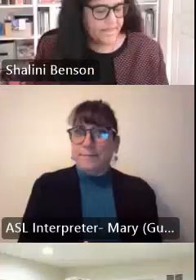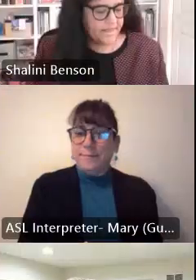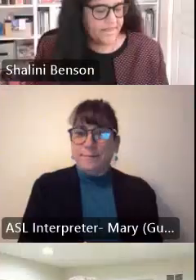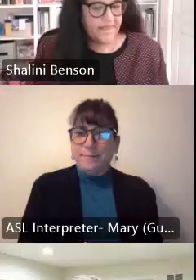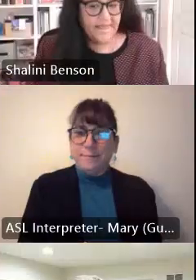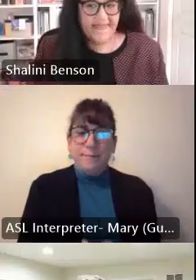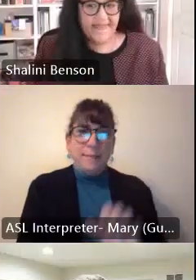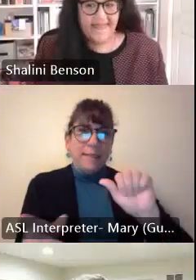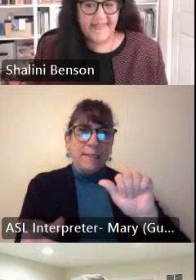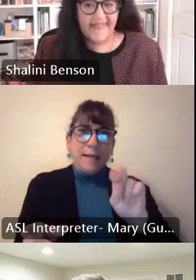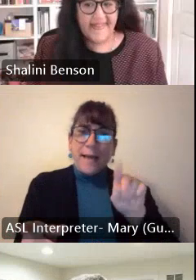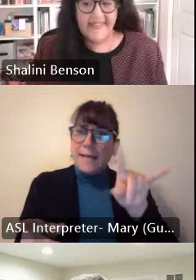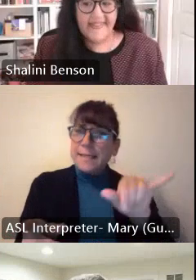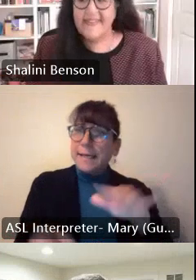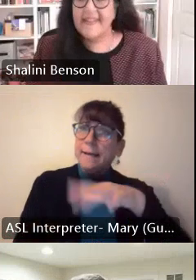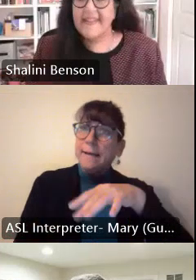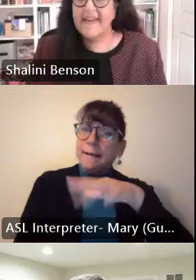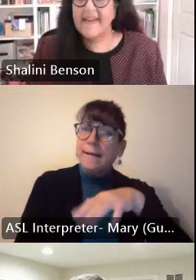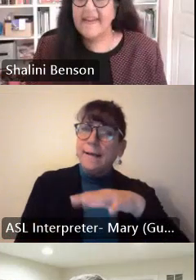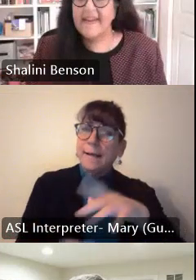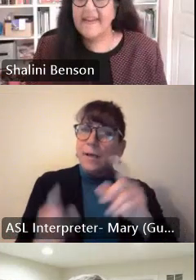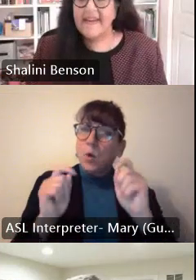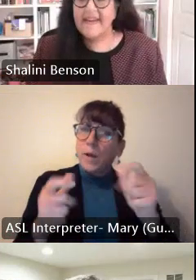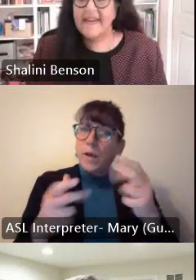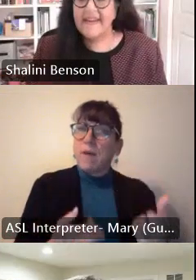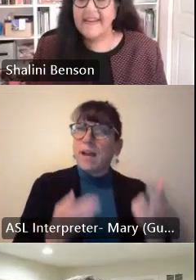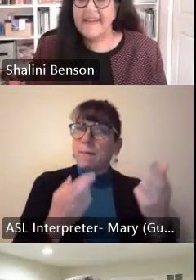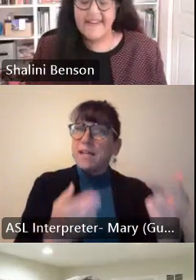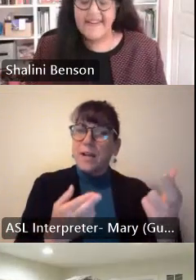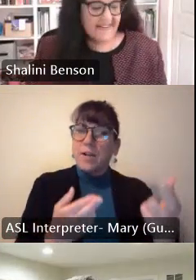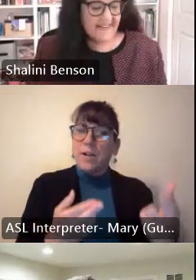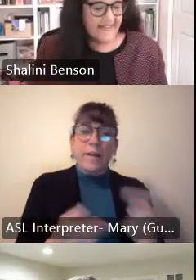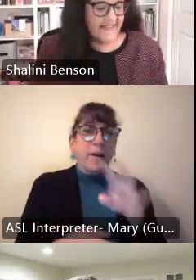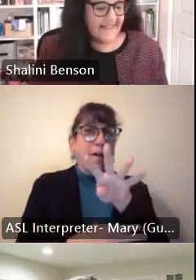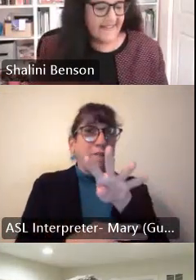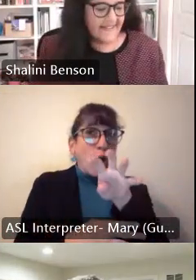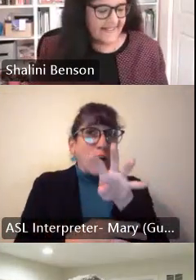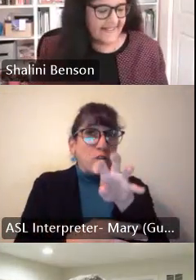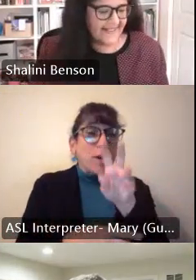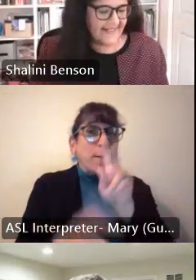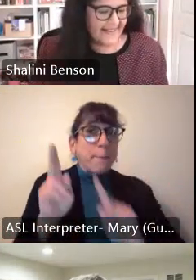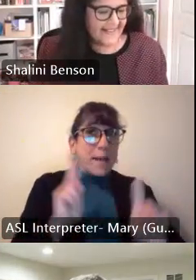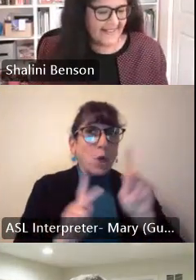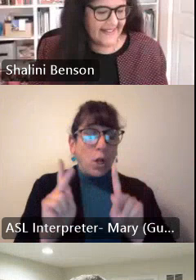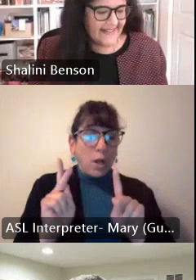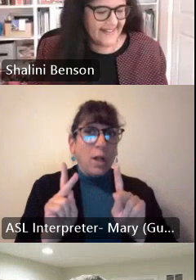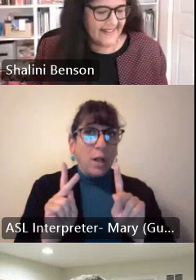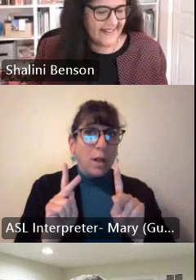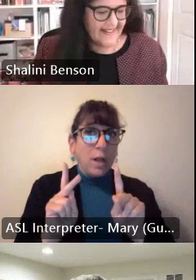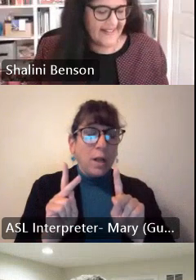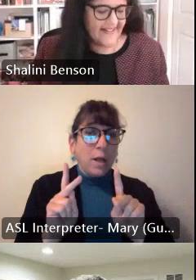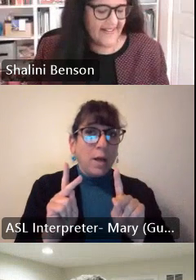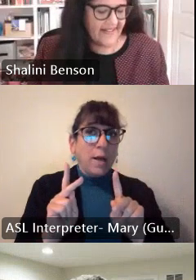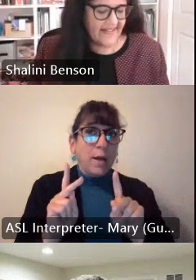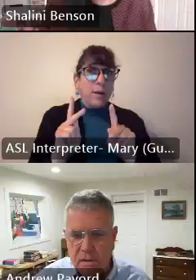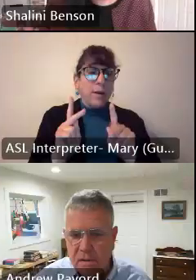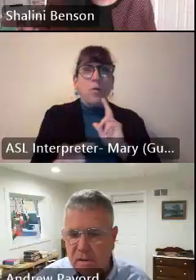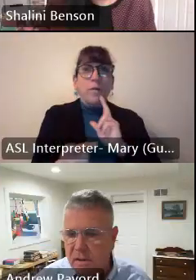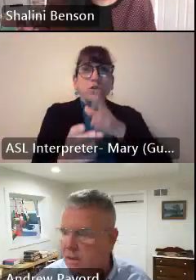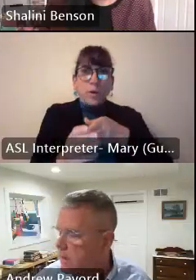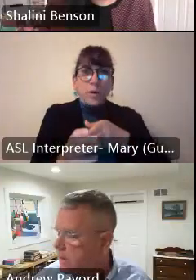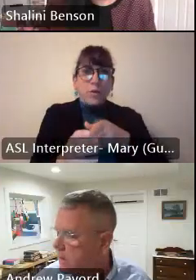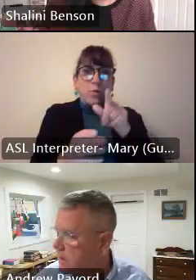just Andy, I got some quick recommendations for you. There are over 400 participants online. So when you